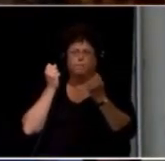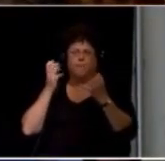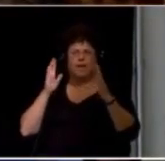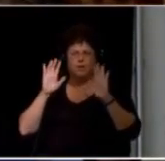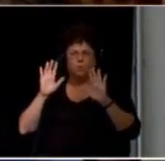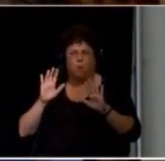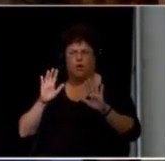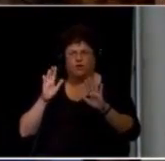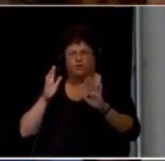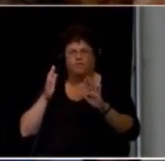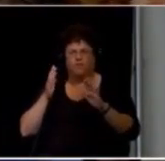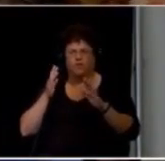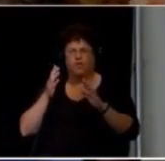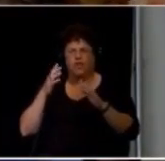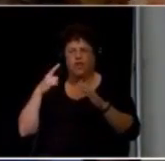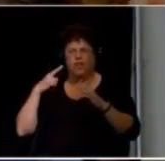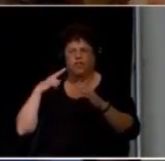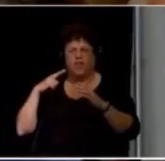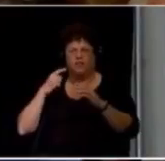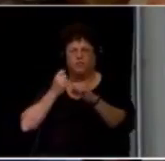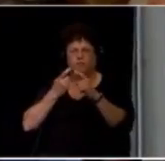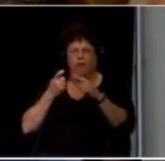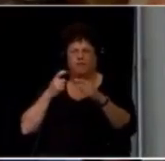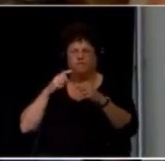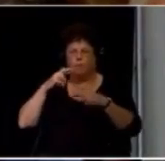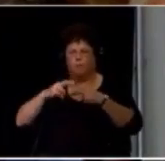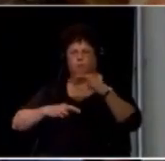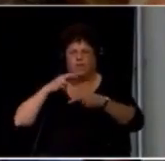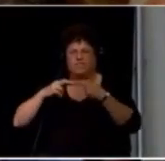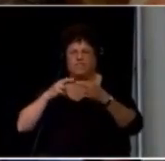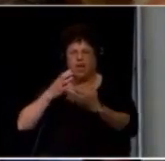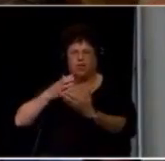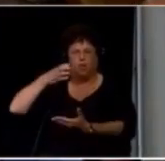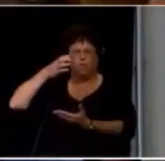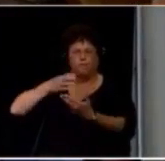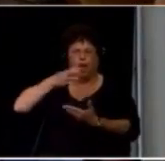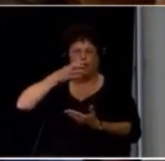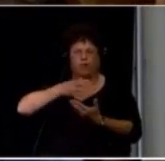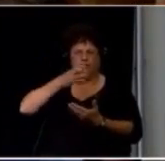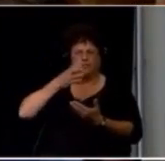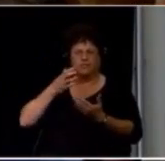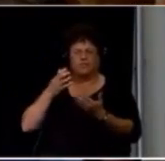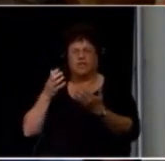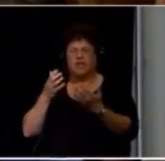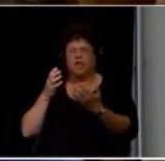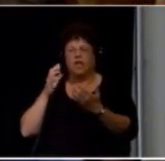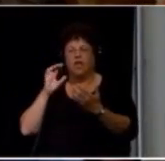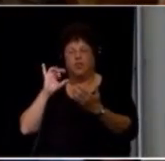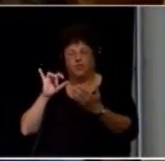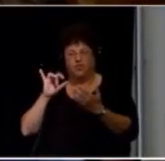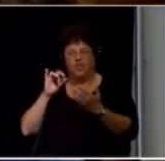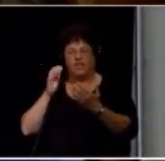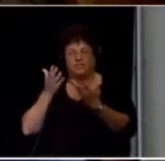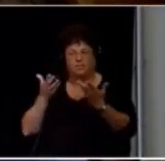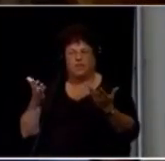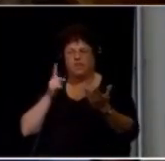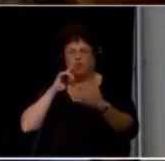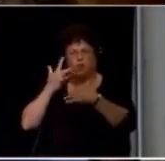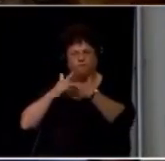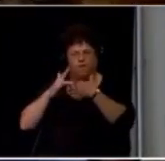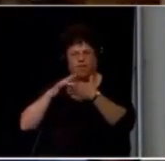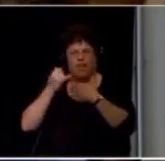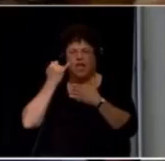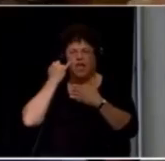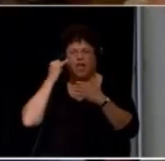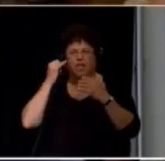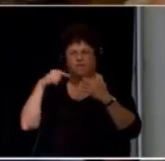made from recycled bottles. So Okay. what I'd like to ask from you is these materials are available, and if we can connect